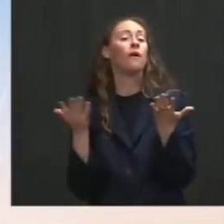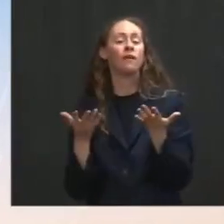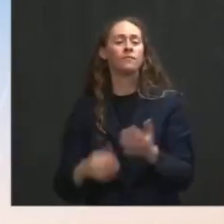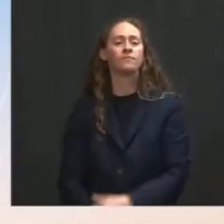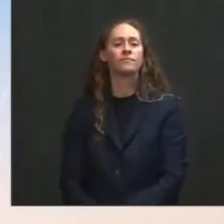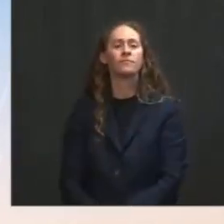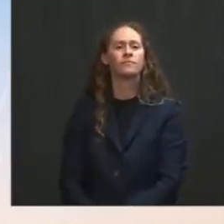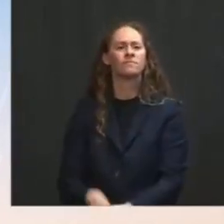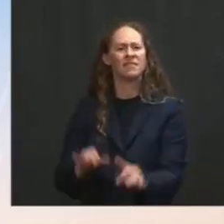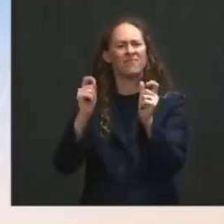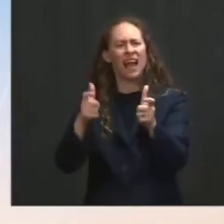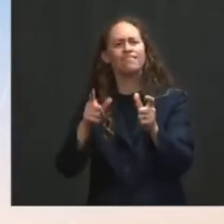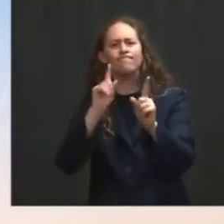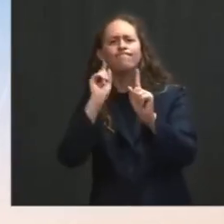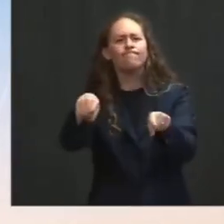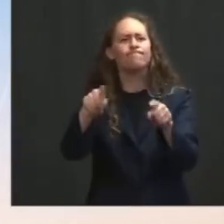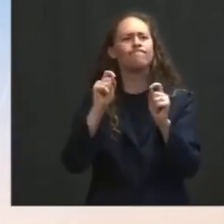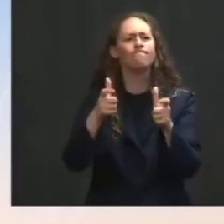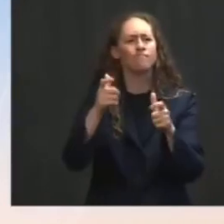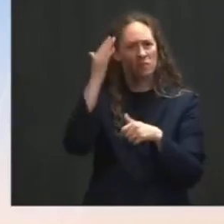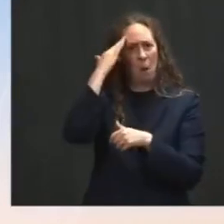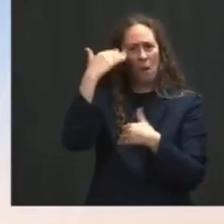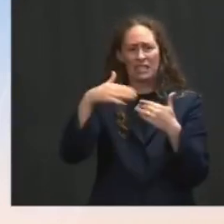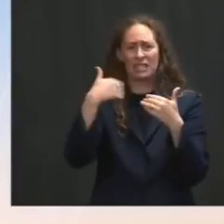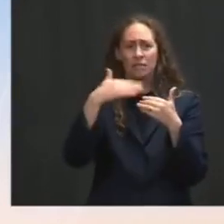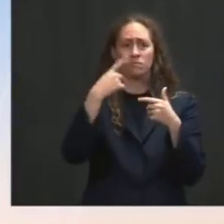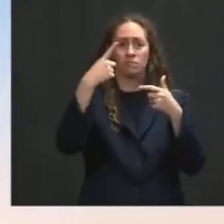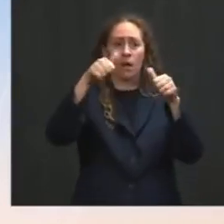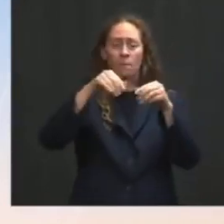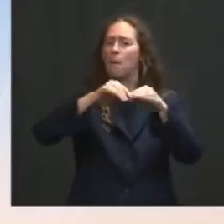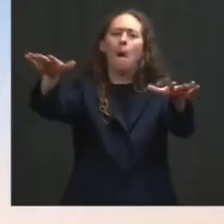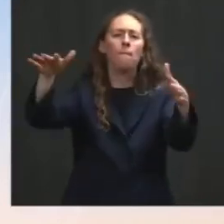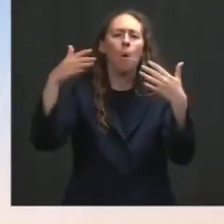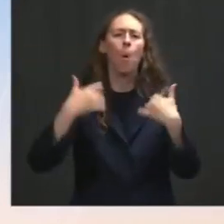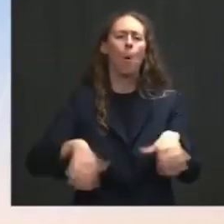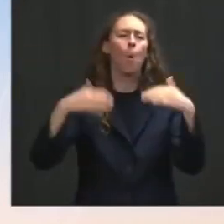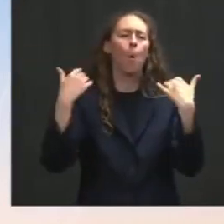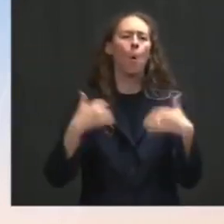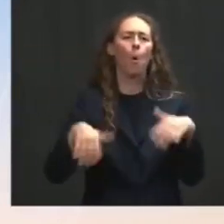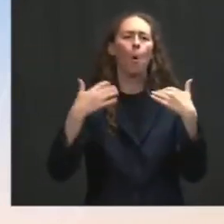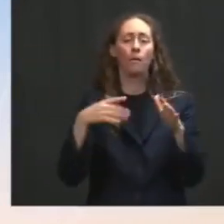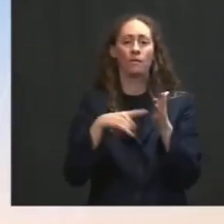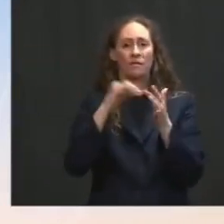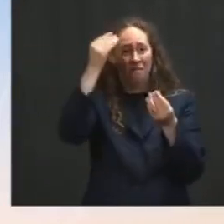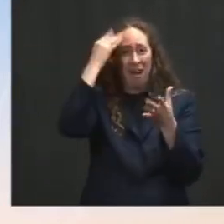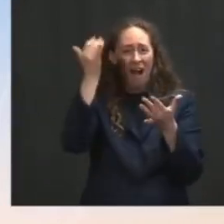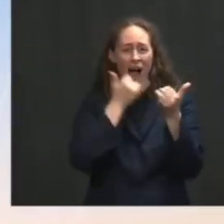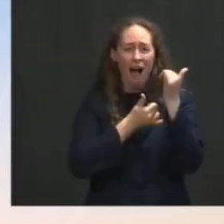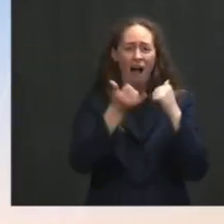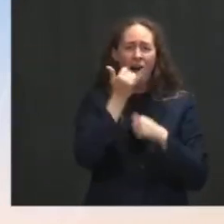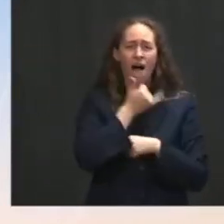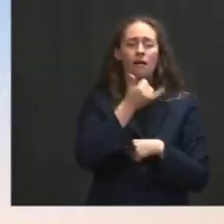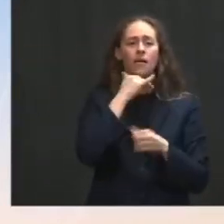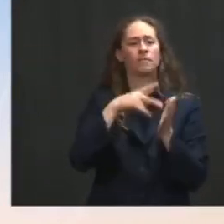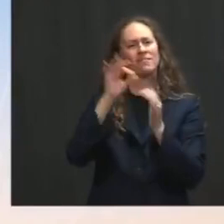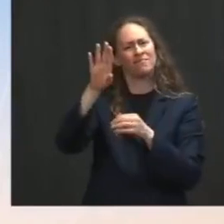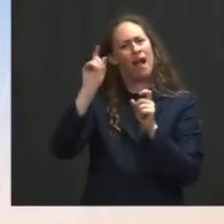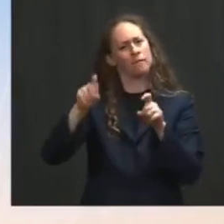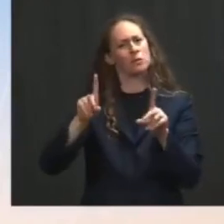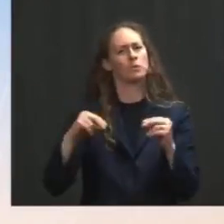know, information travels quite quickly on social media platforms. Sometimes it's not accurate, and Facebook needs to move more quickly to